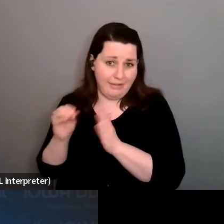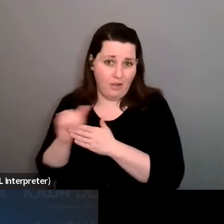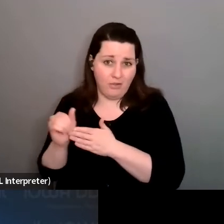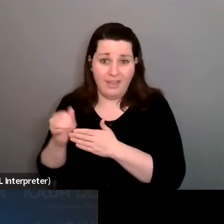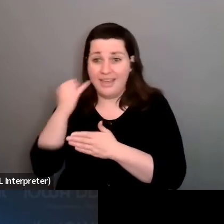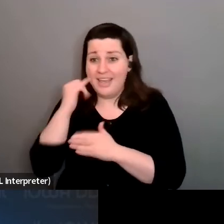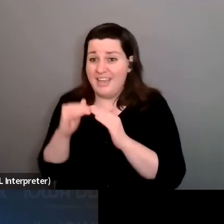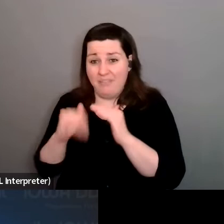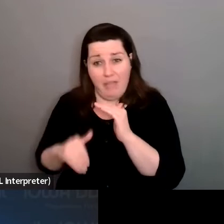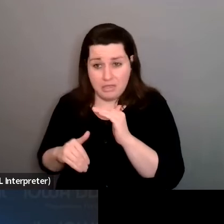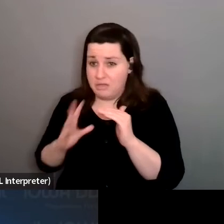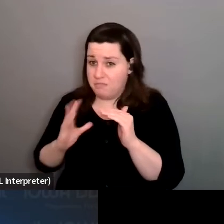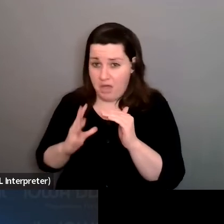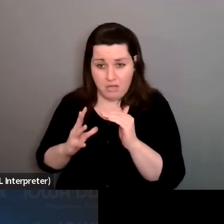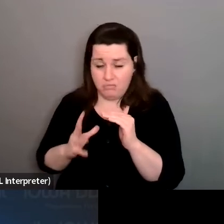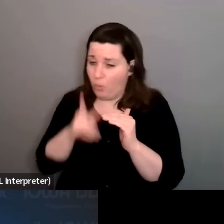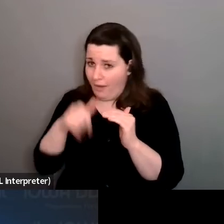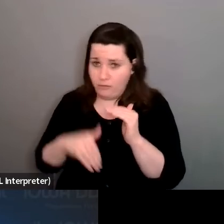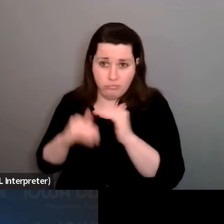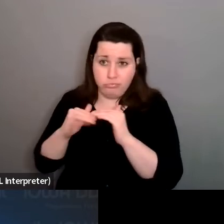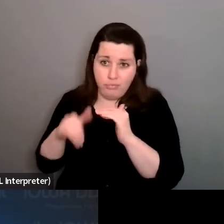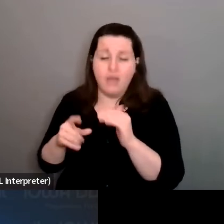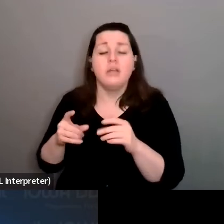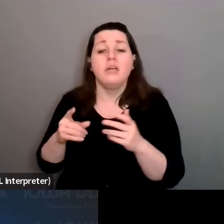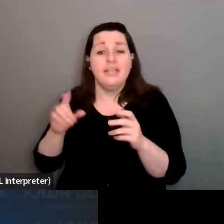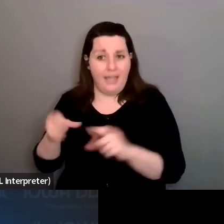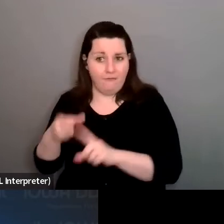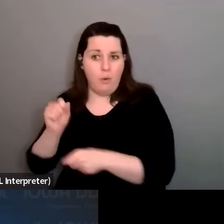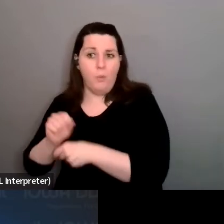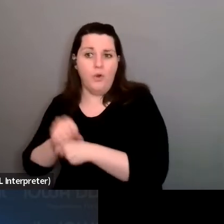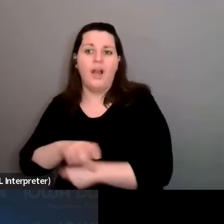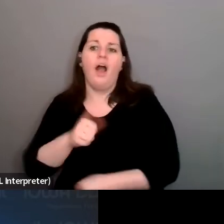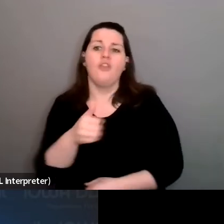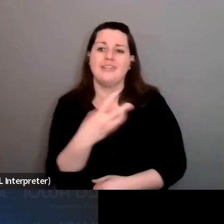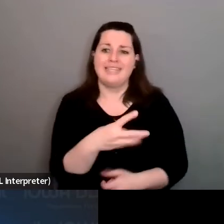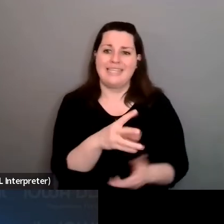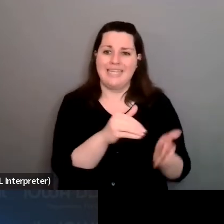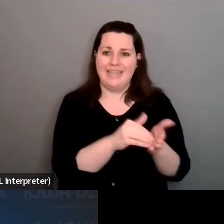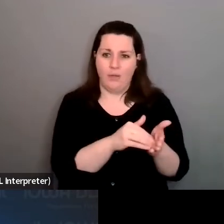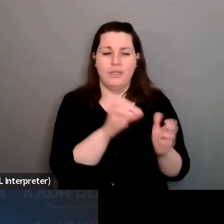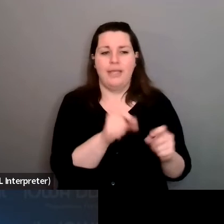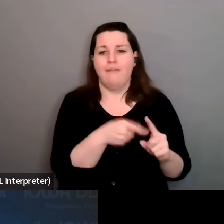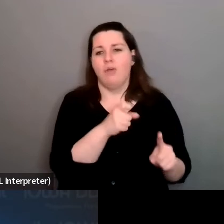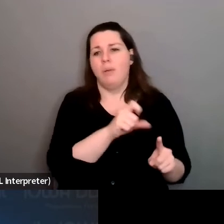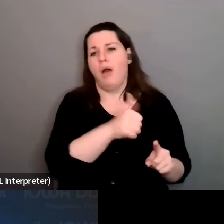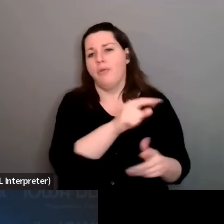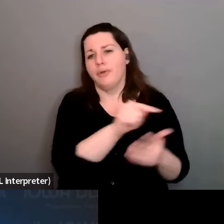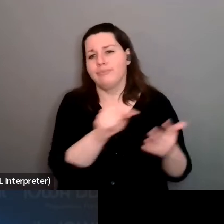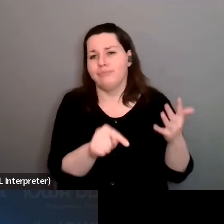than that in, that's fine, can come from work. And then the other 16,000 can come from some of those other sources we talked